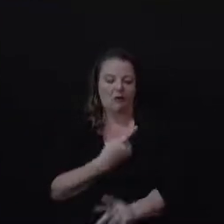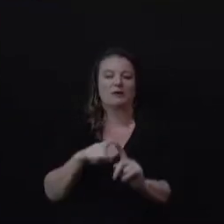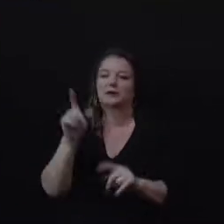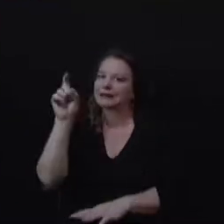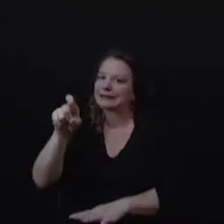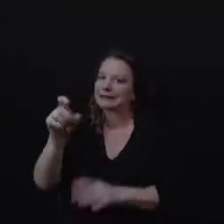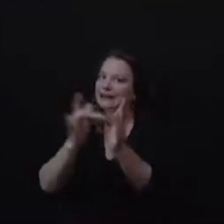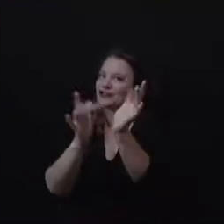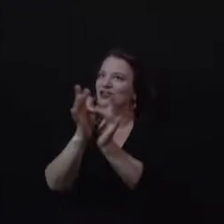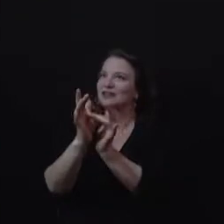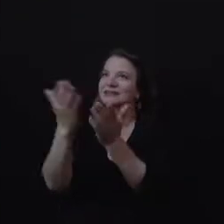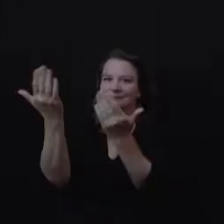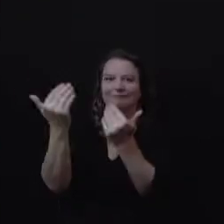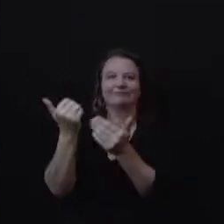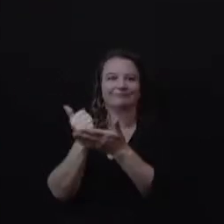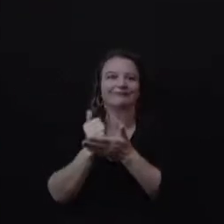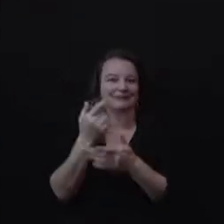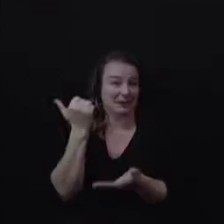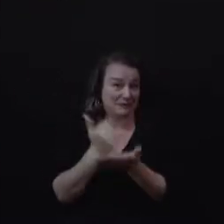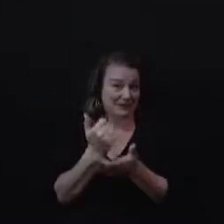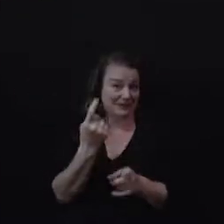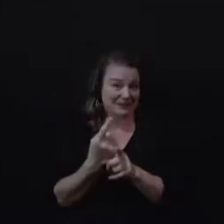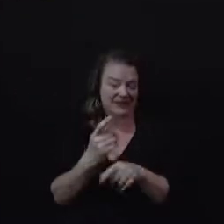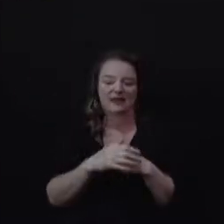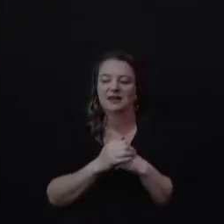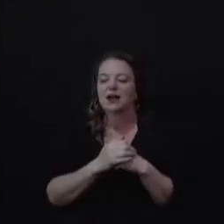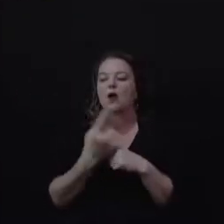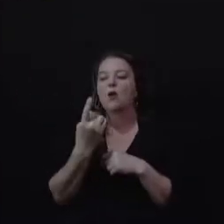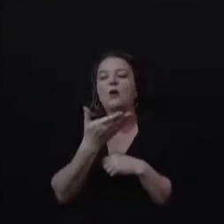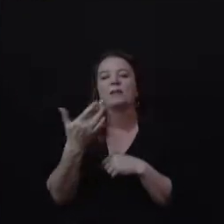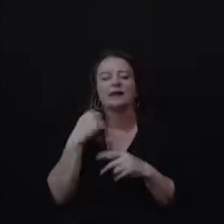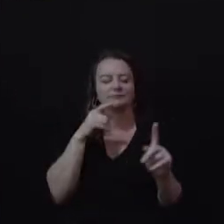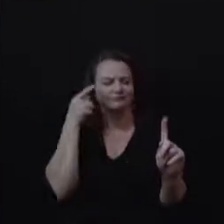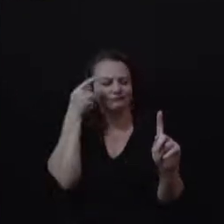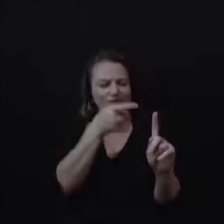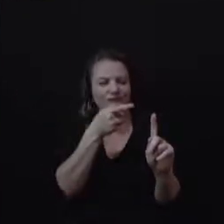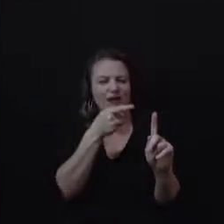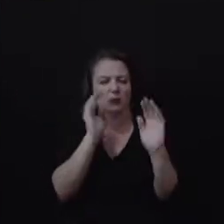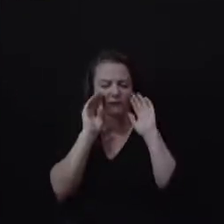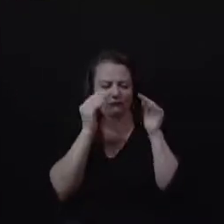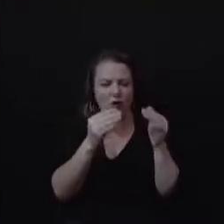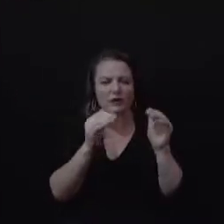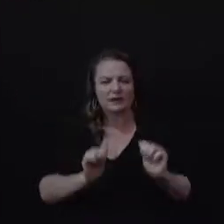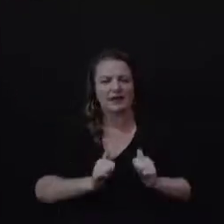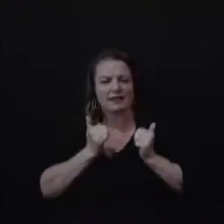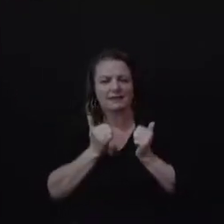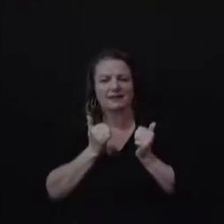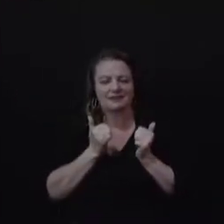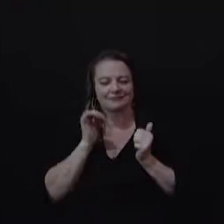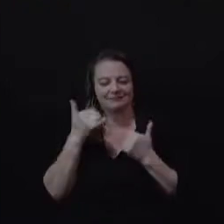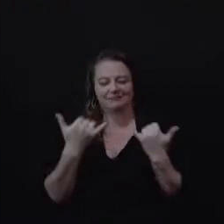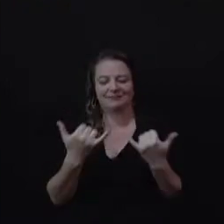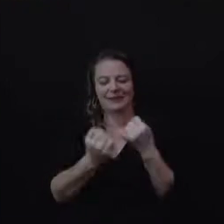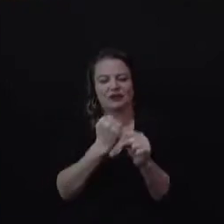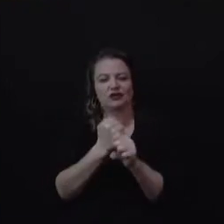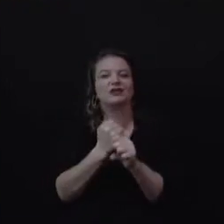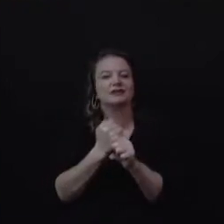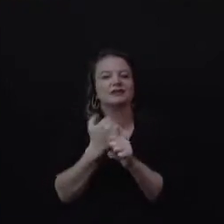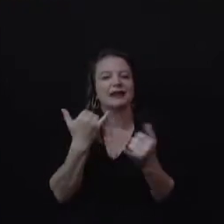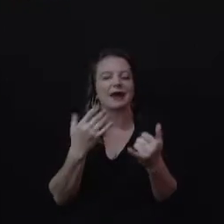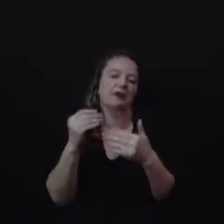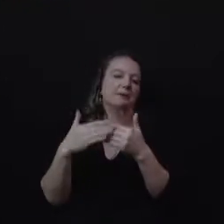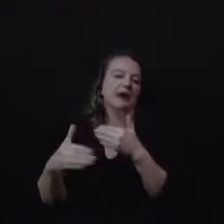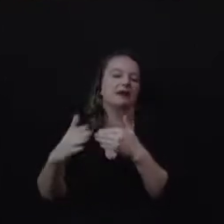Amen? And one of the ways that we are intentionally focusing on living that out this year and beyond is through